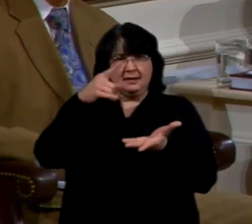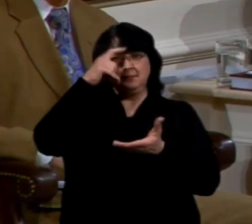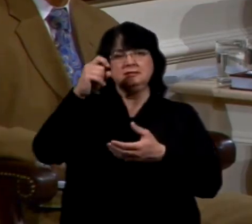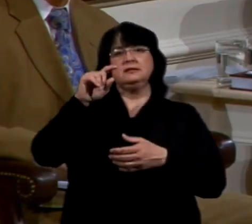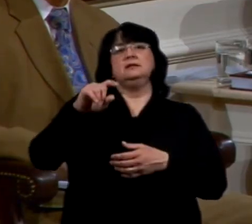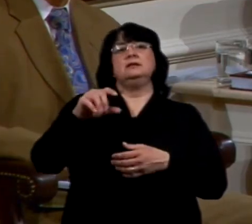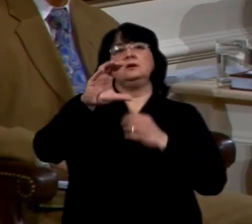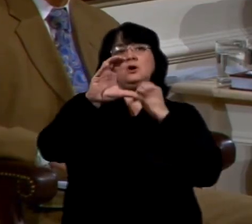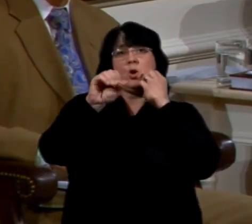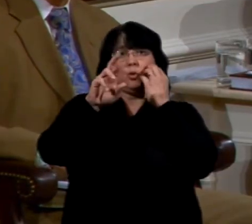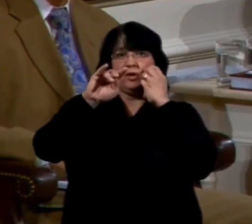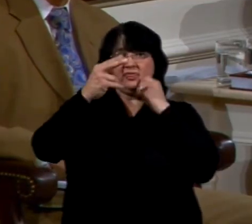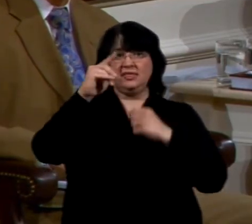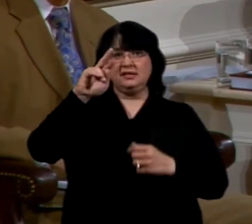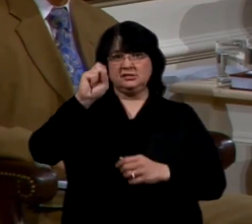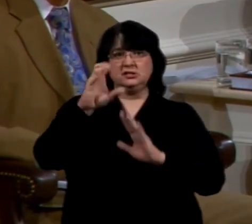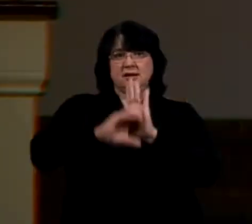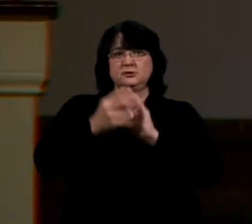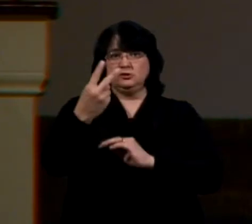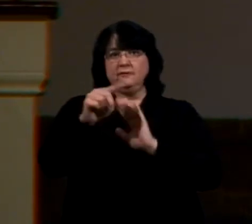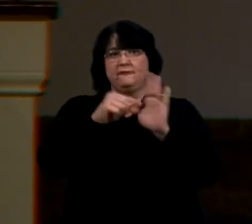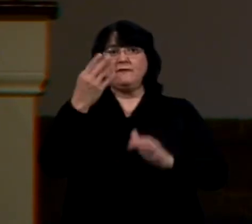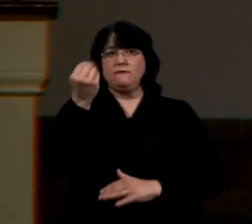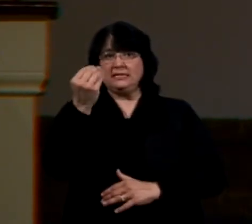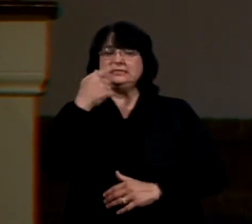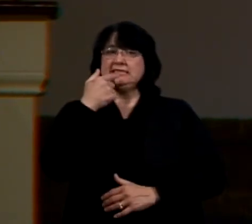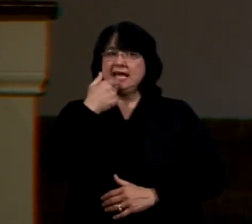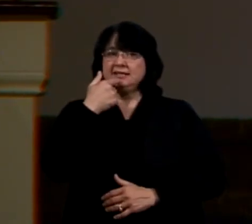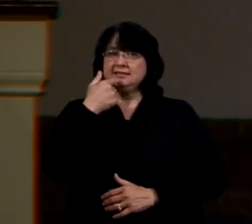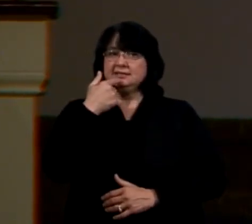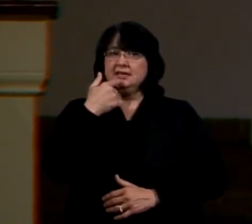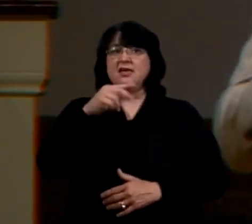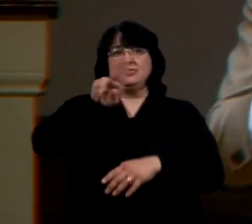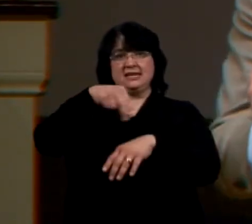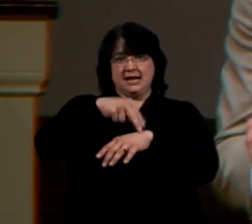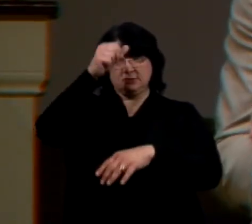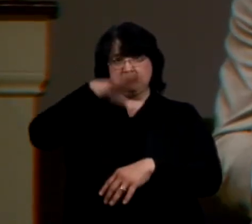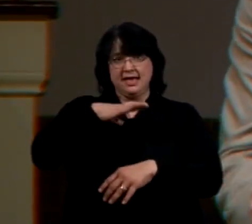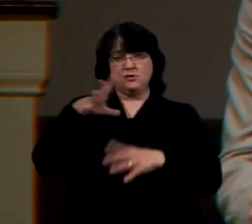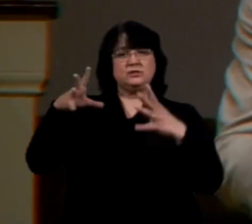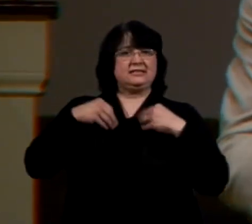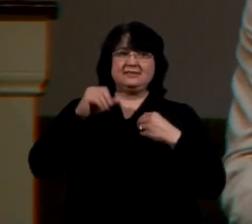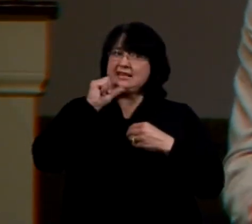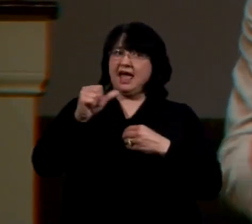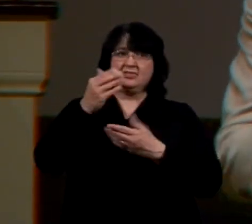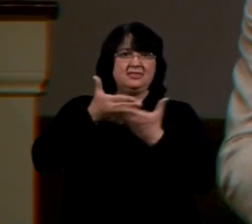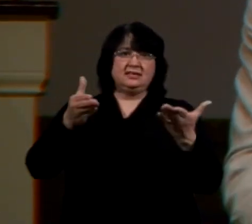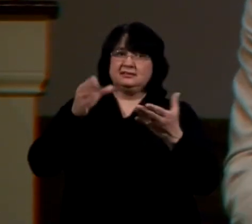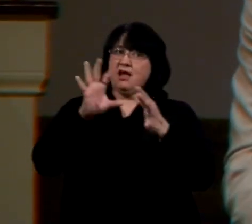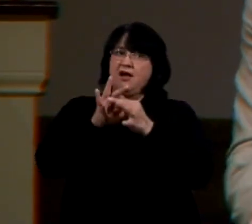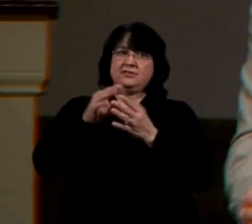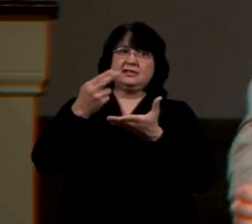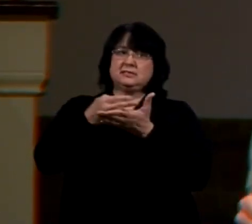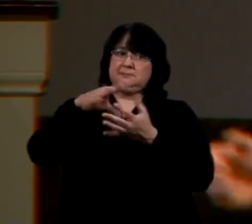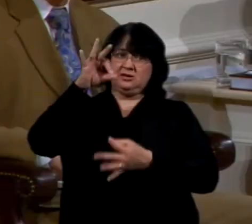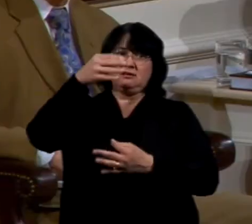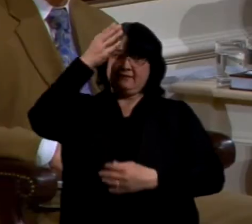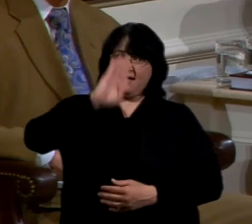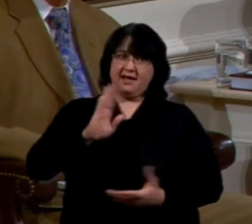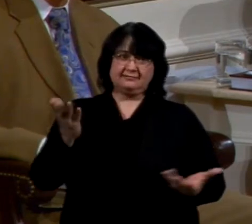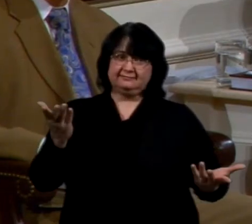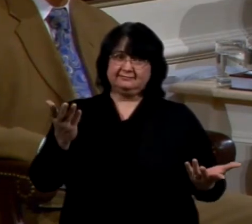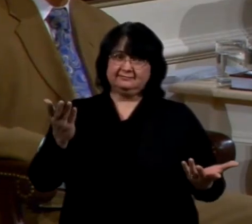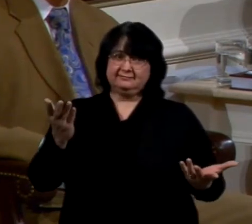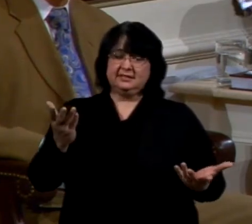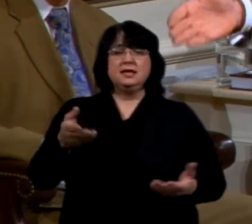Corinthians chapter 2 and verse 14. The Bible said the natural man receiveth not the things of the Spirit of God. Before